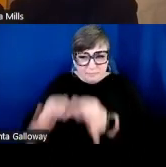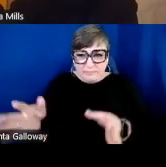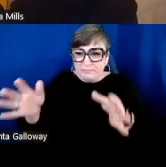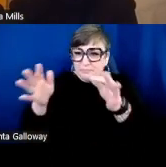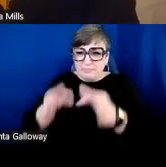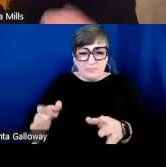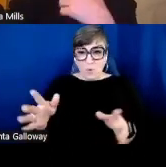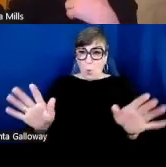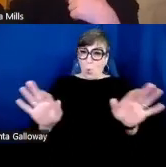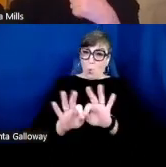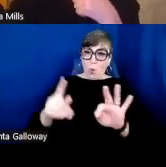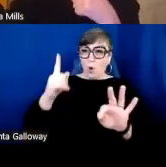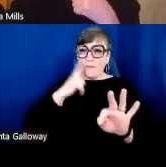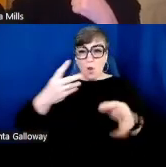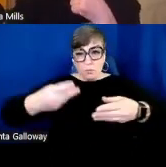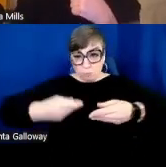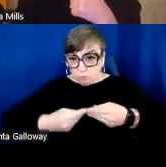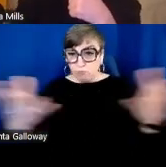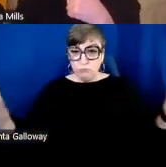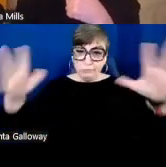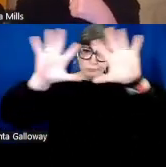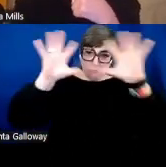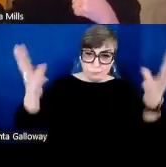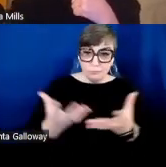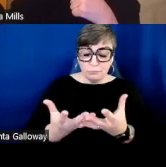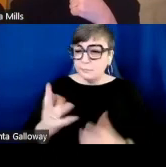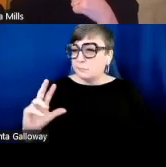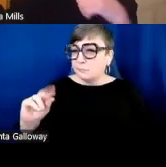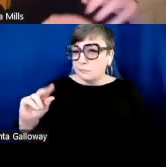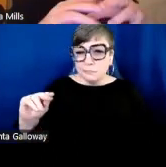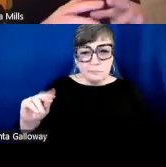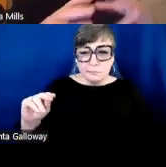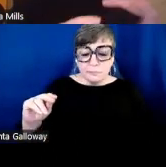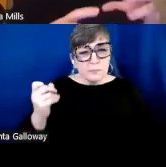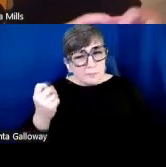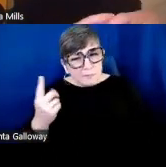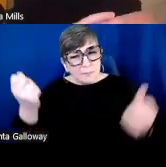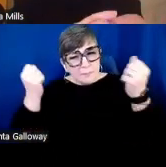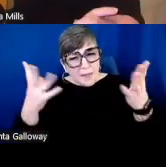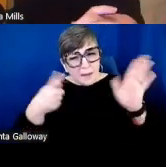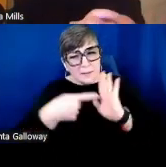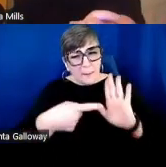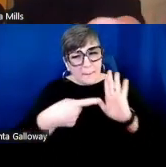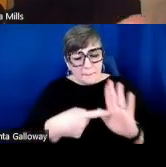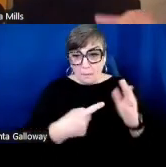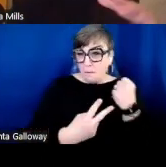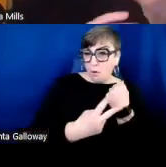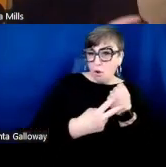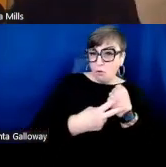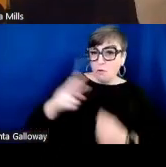however there are many examples in the edison archives of everyday user experiences